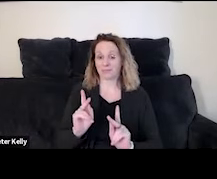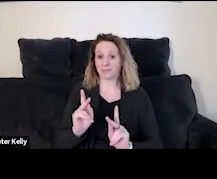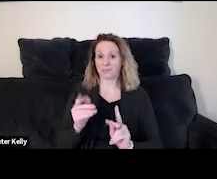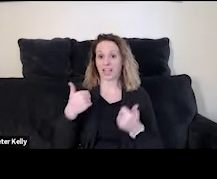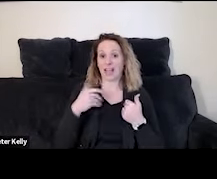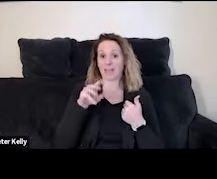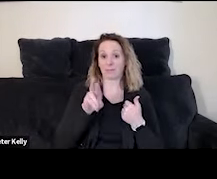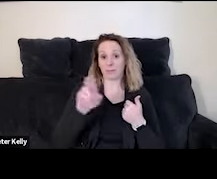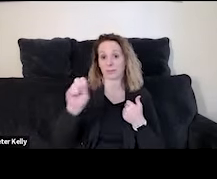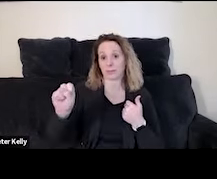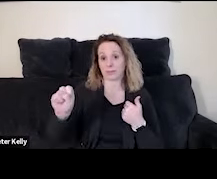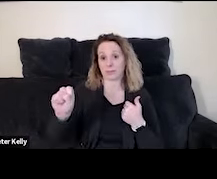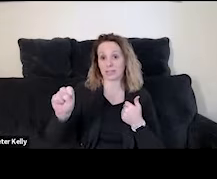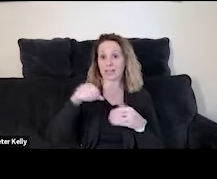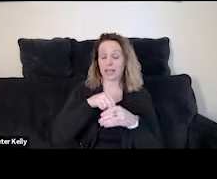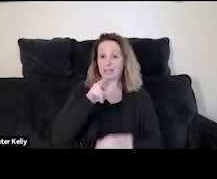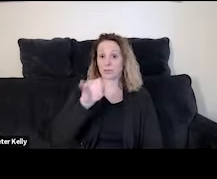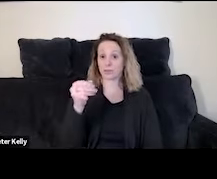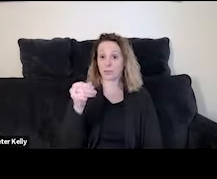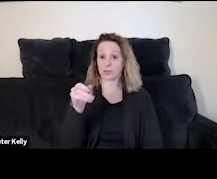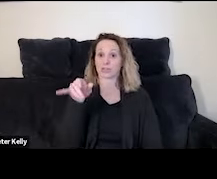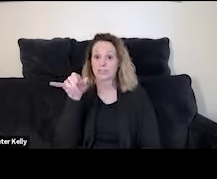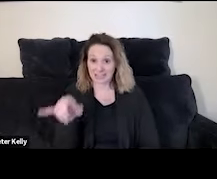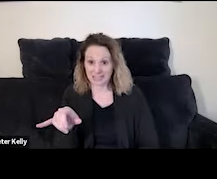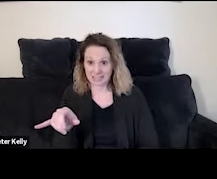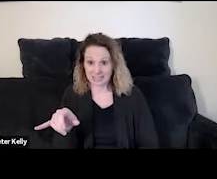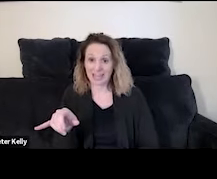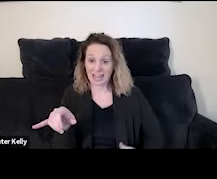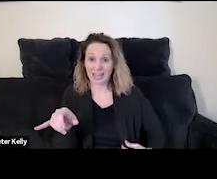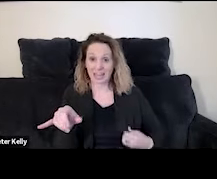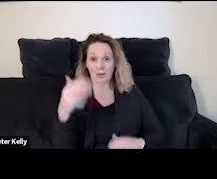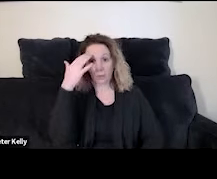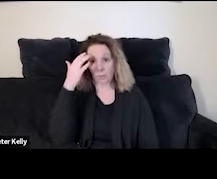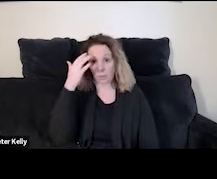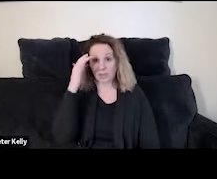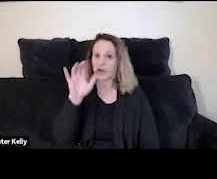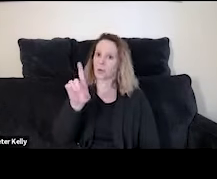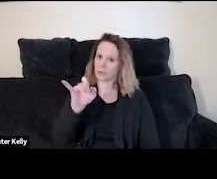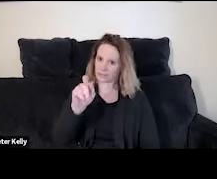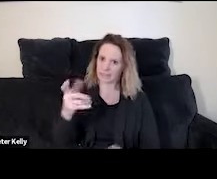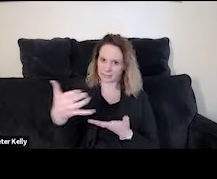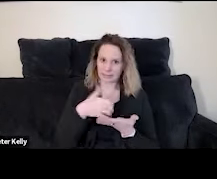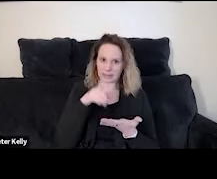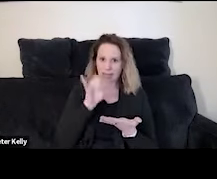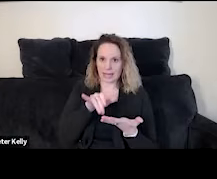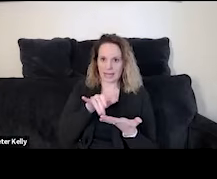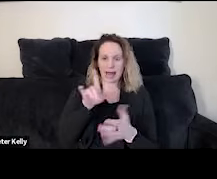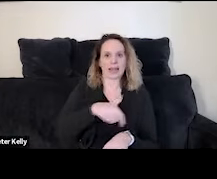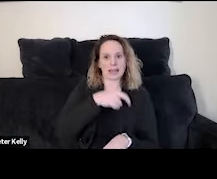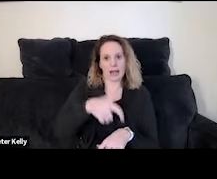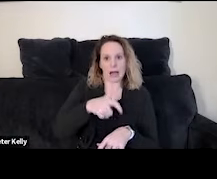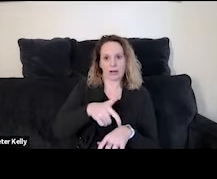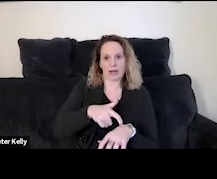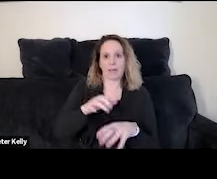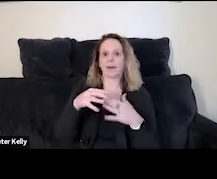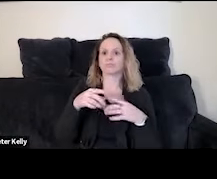and stabilization in New Jersey actually stay in that bed. We know that that's a data point that we've seen over a long period of time. It's